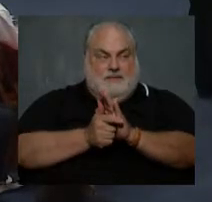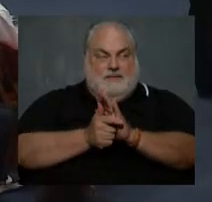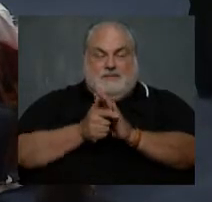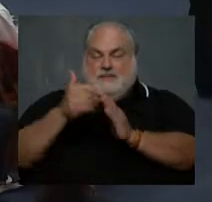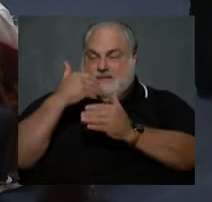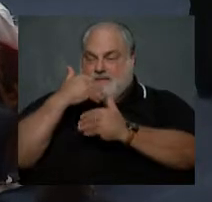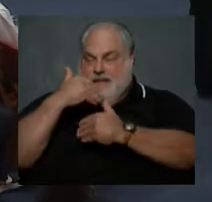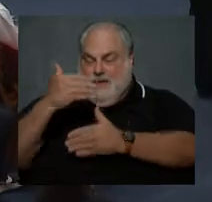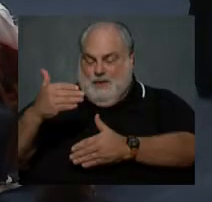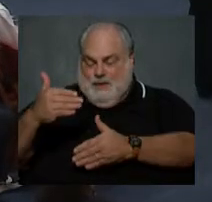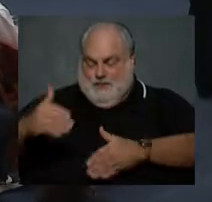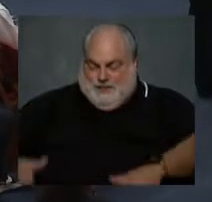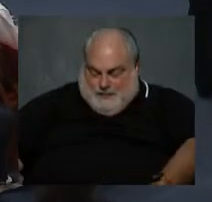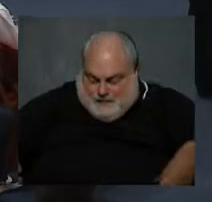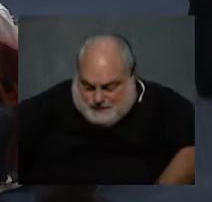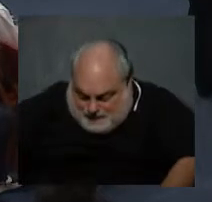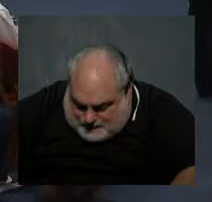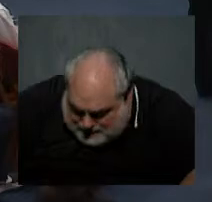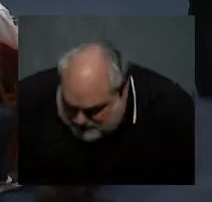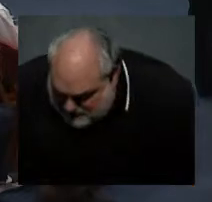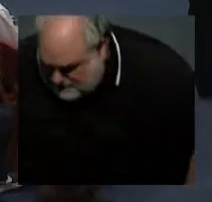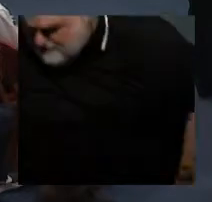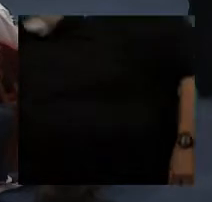Thank you. Mr. Brown,